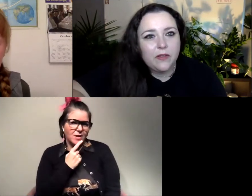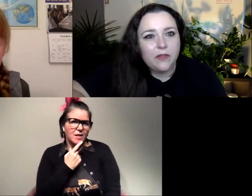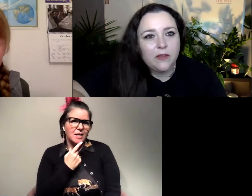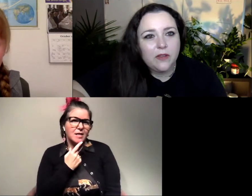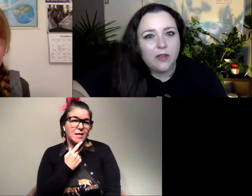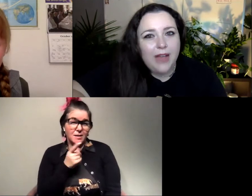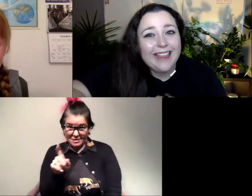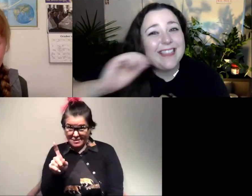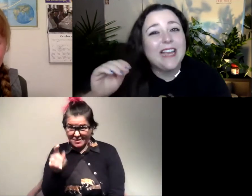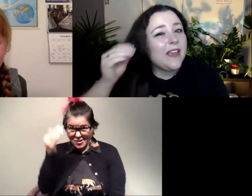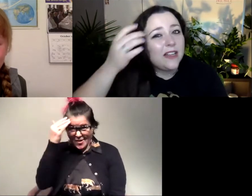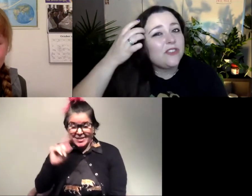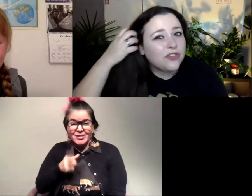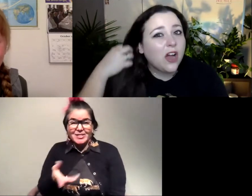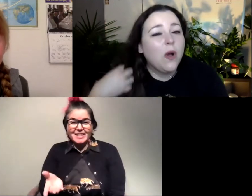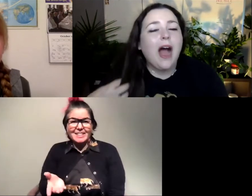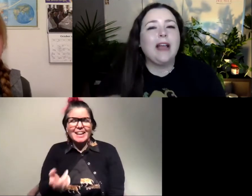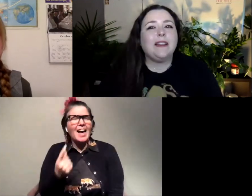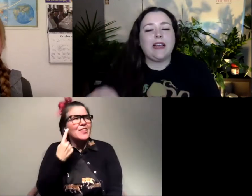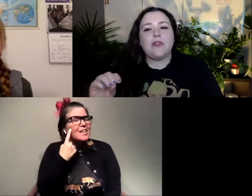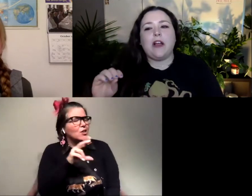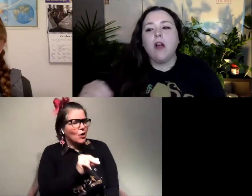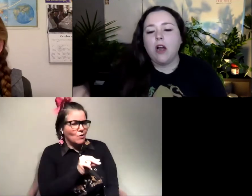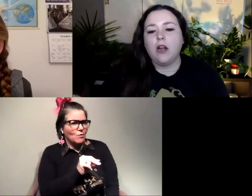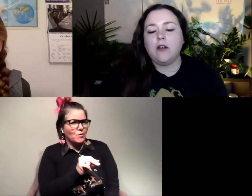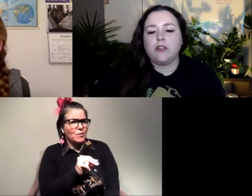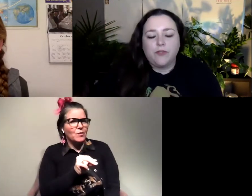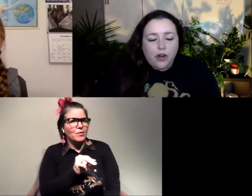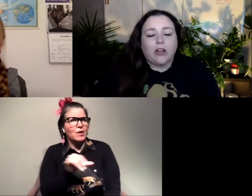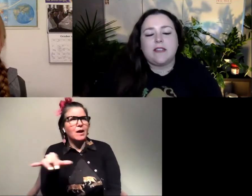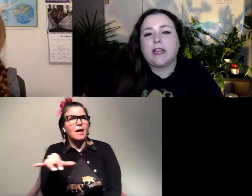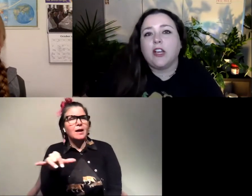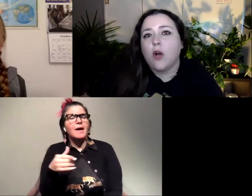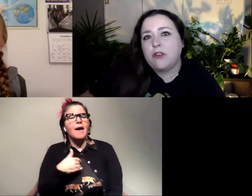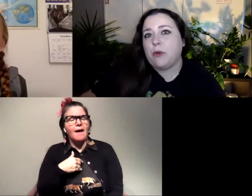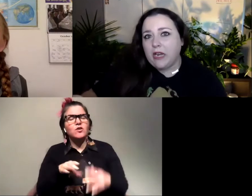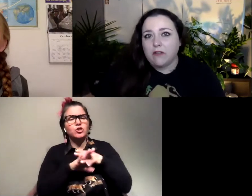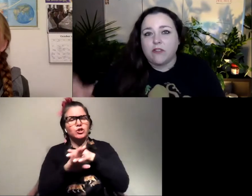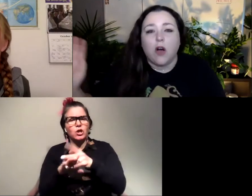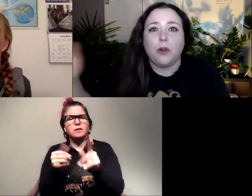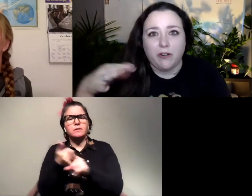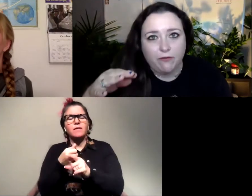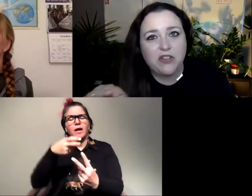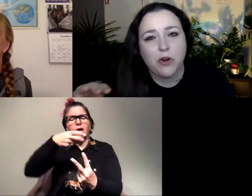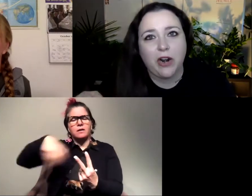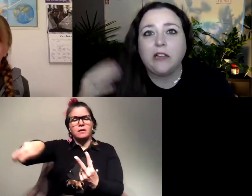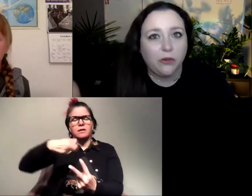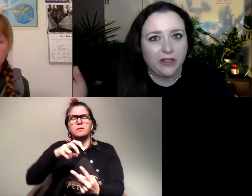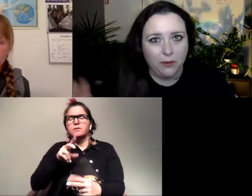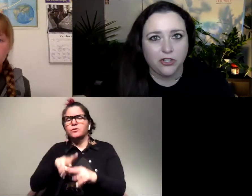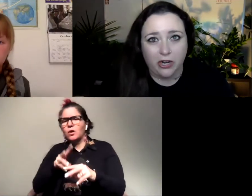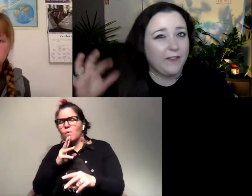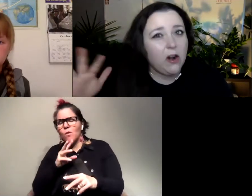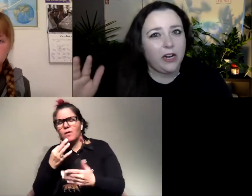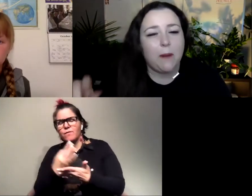Do you know the answer to this question? I think the answer is no. There are sharks that can go between saltwater and freshwater, including